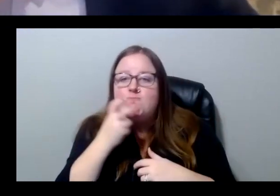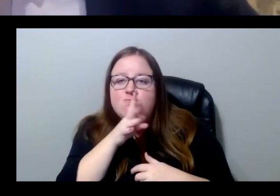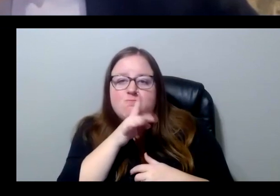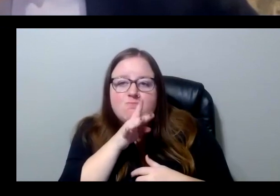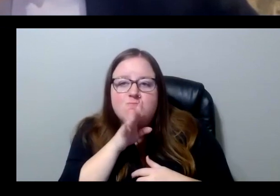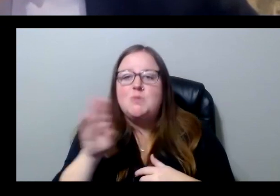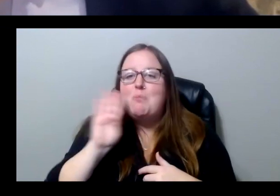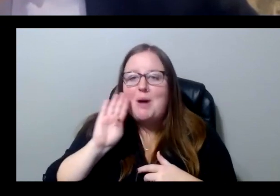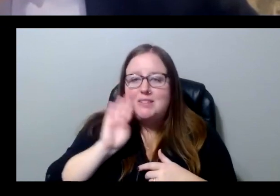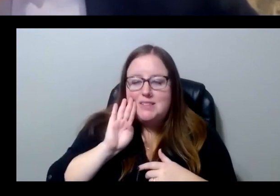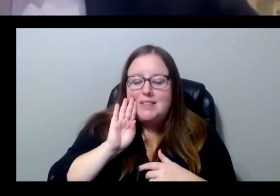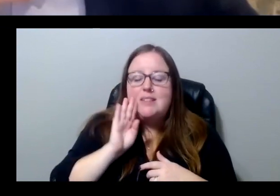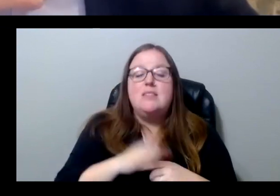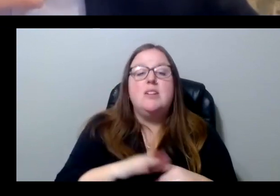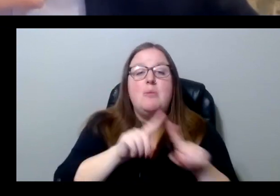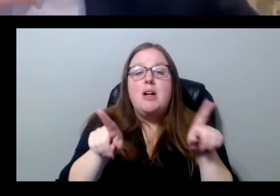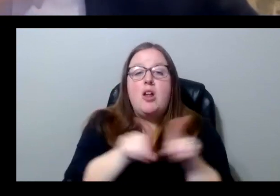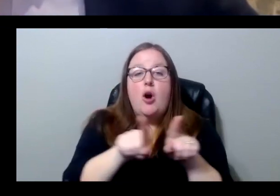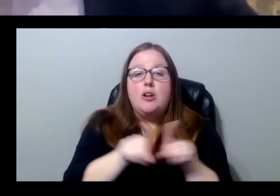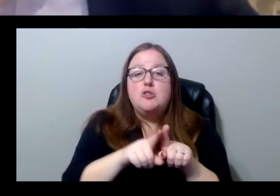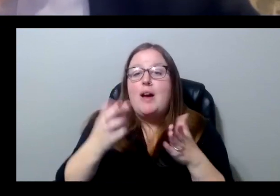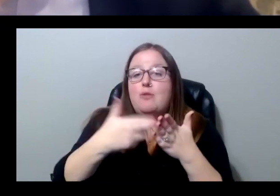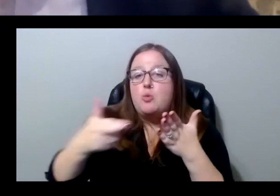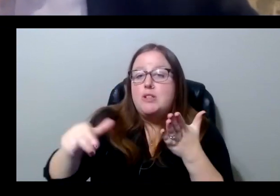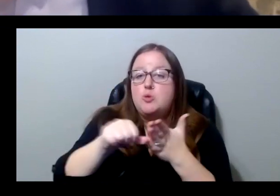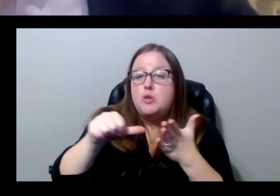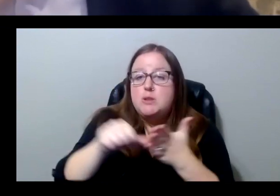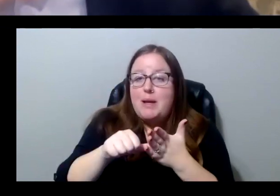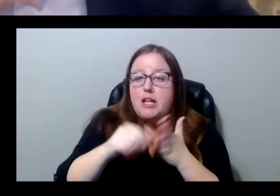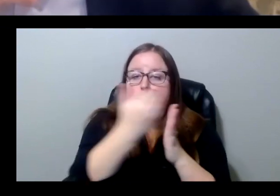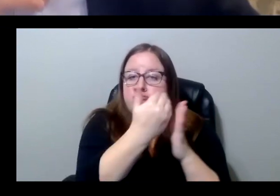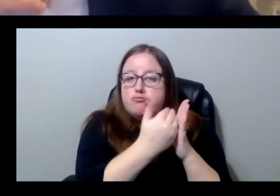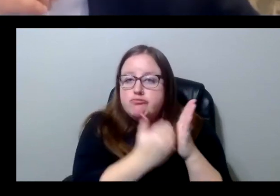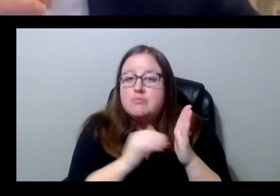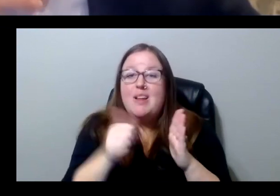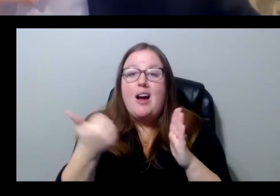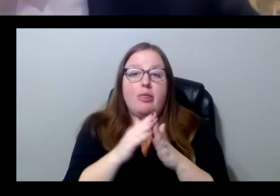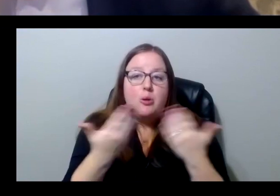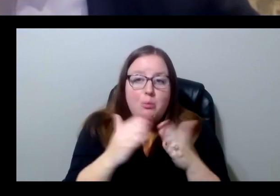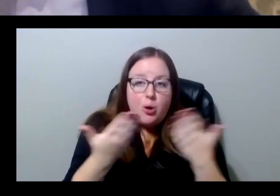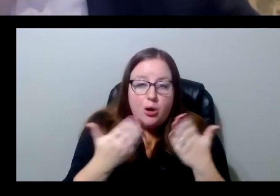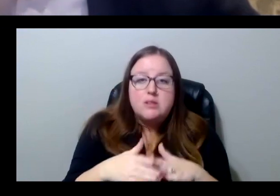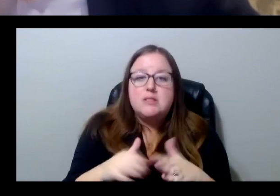So along these lines, if we're still in this cluster of questions about the book,